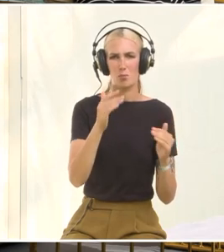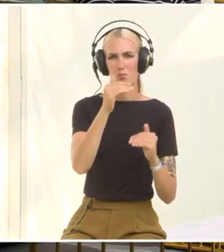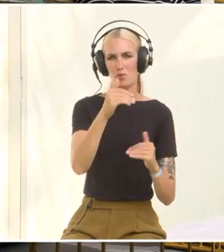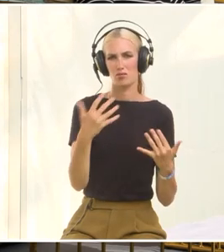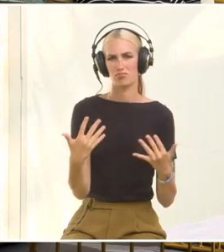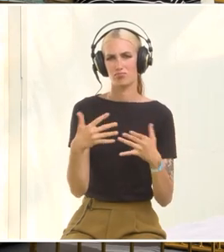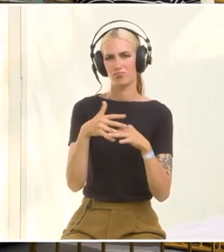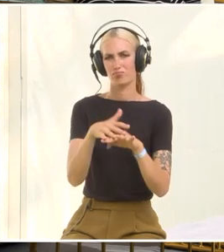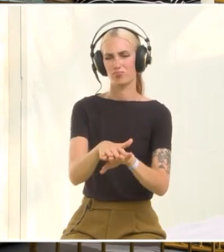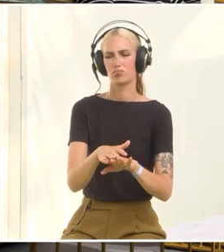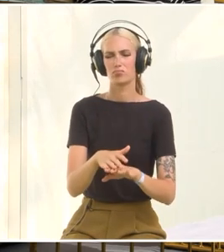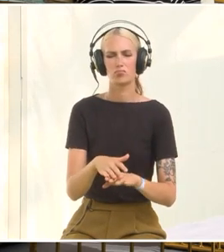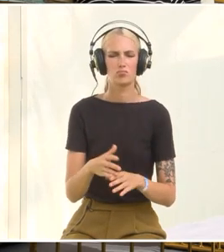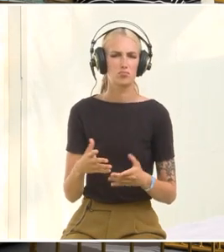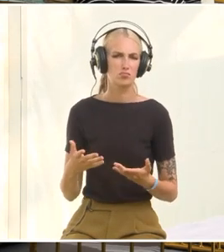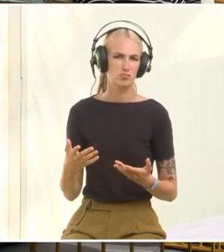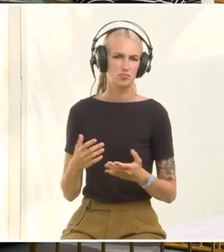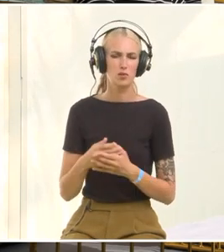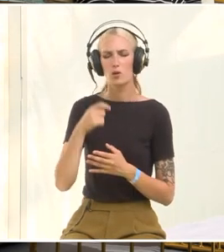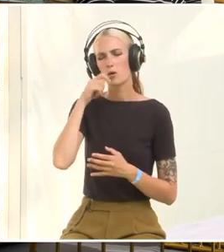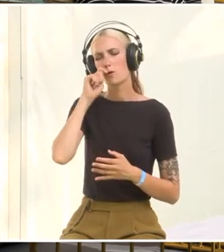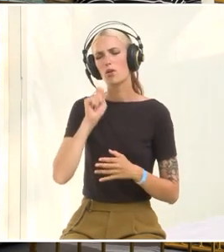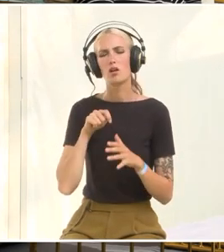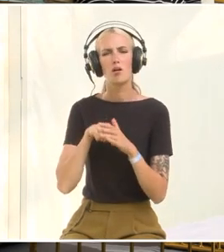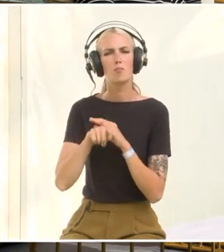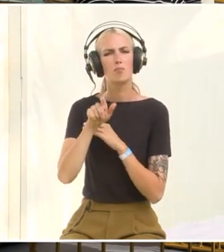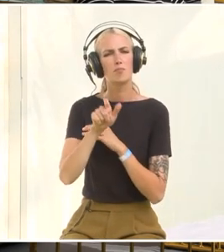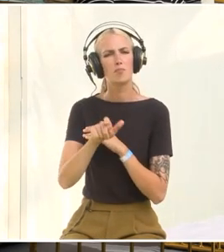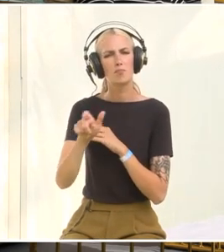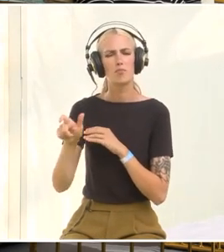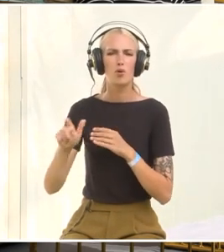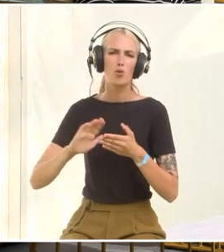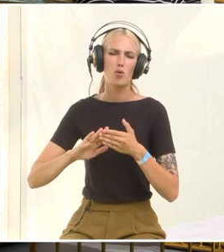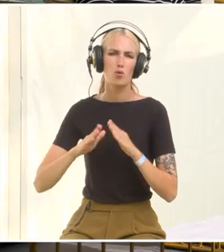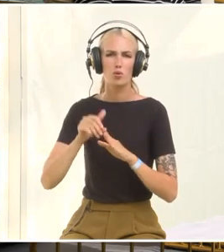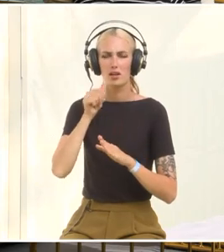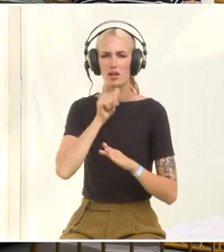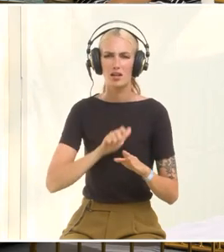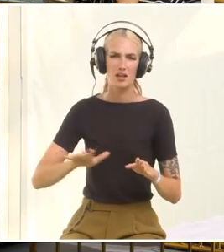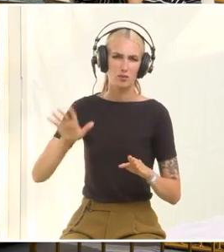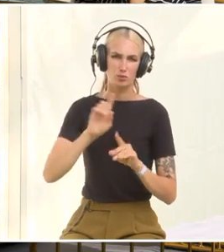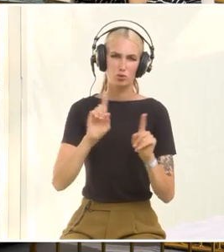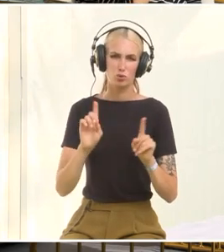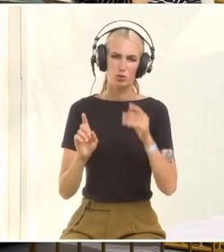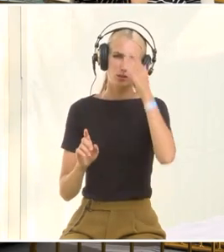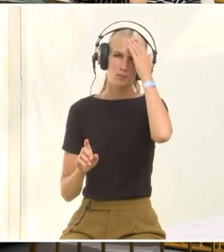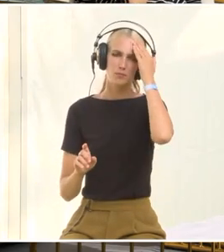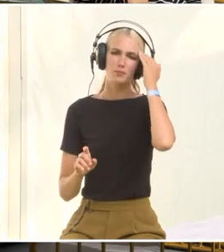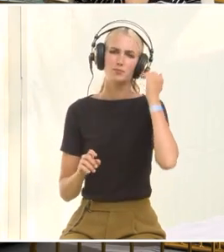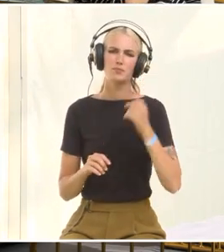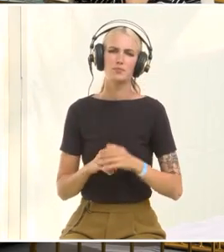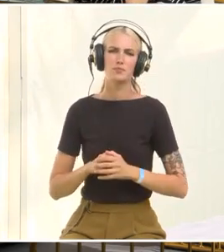what kind of reflections do you have in relation to the Ukrainian refugees in Estonia? You see, well, I can start because